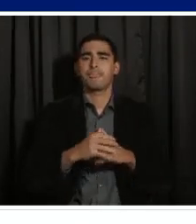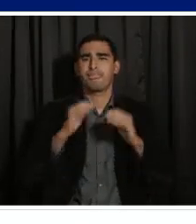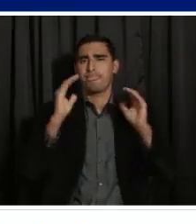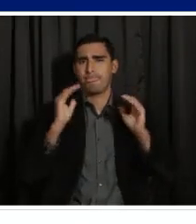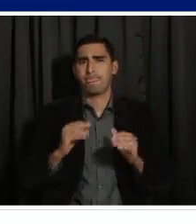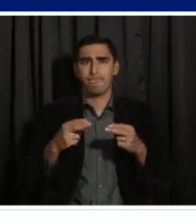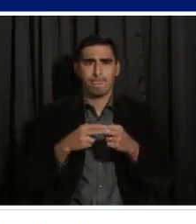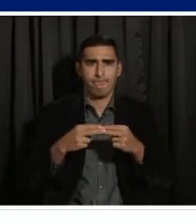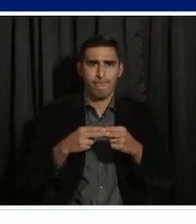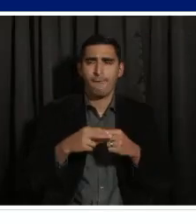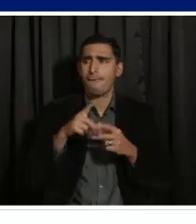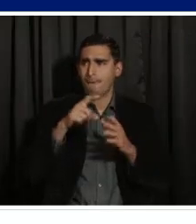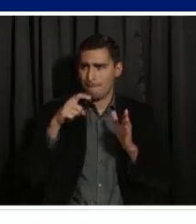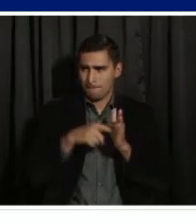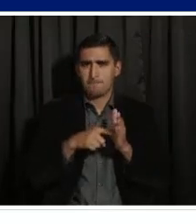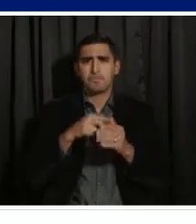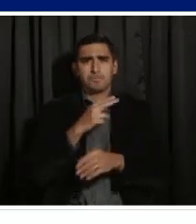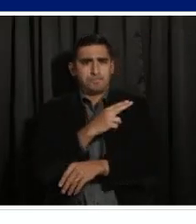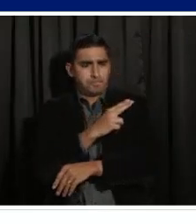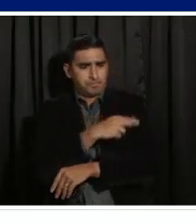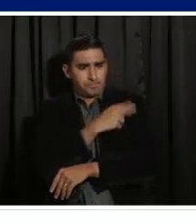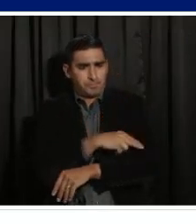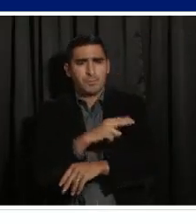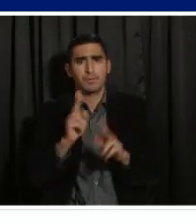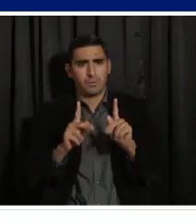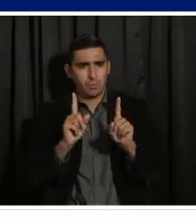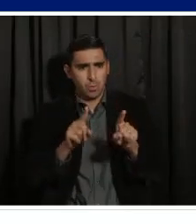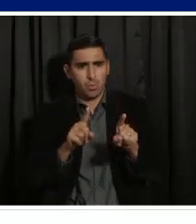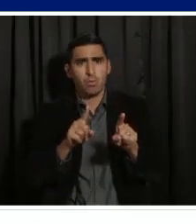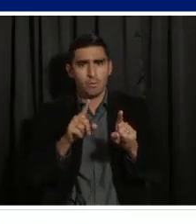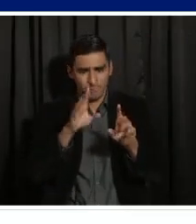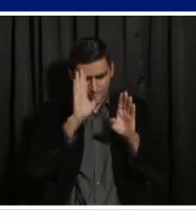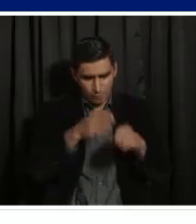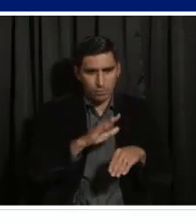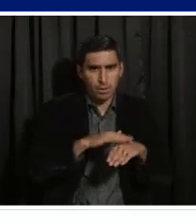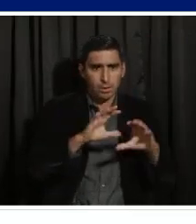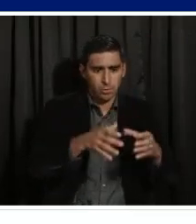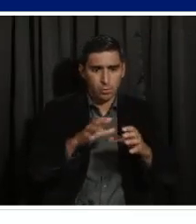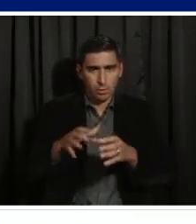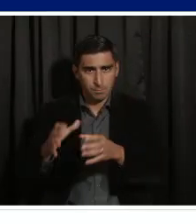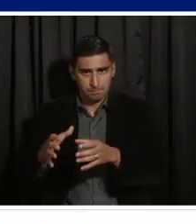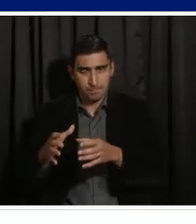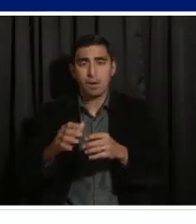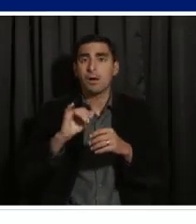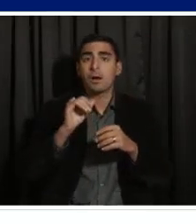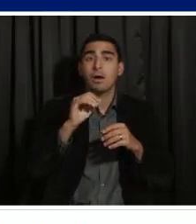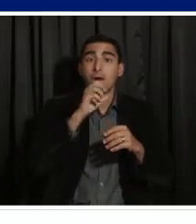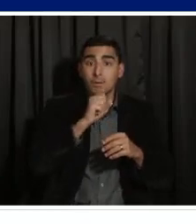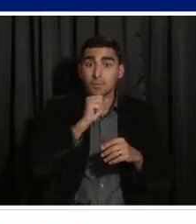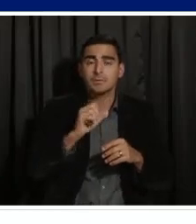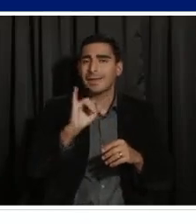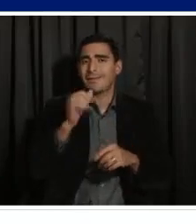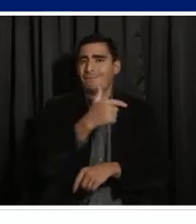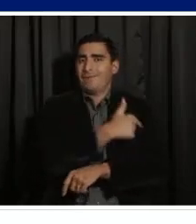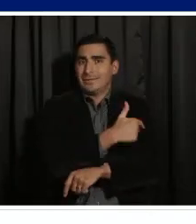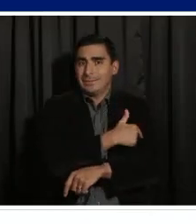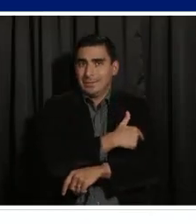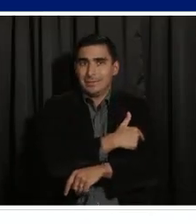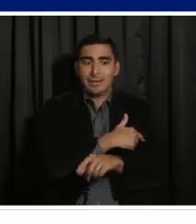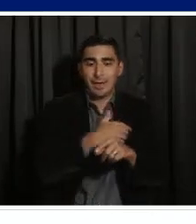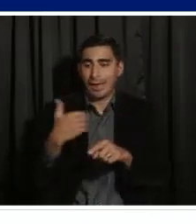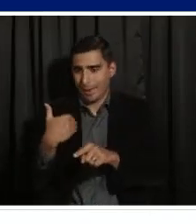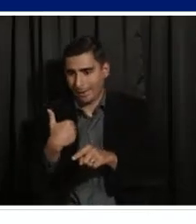some of the hospitalization trends that we're seeing by age group and by vaccination status. So this figure is showing you the risk